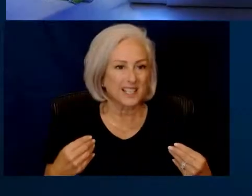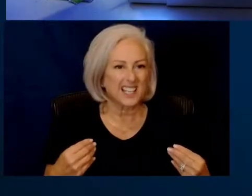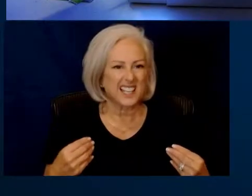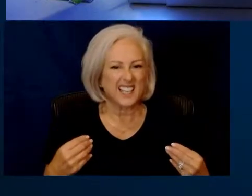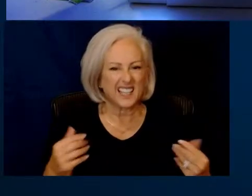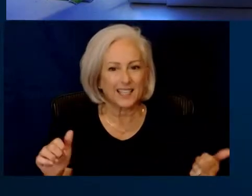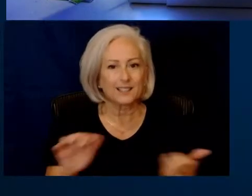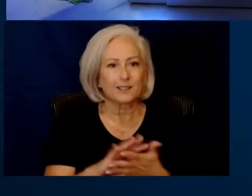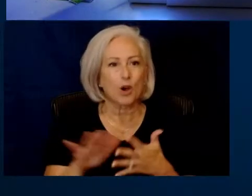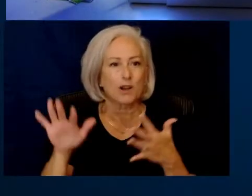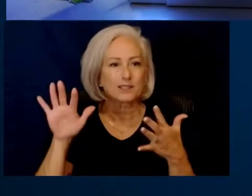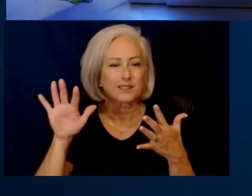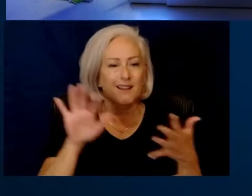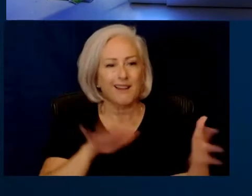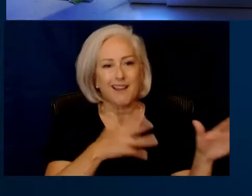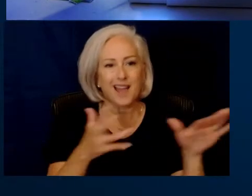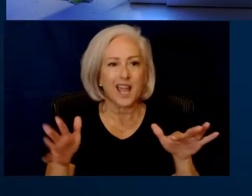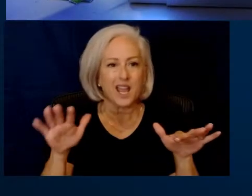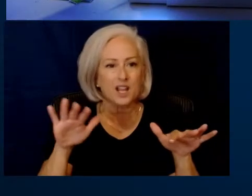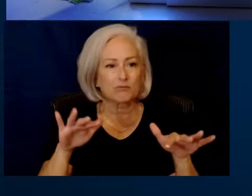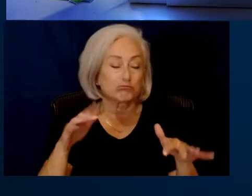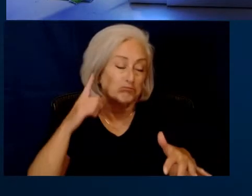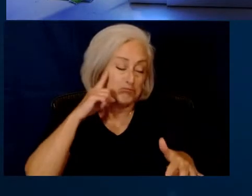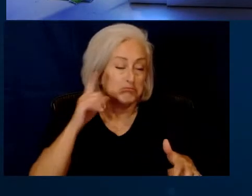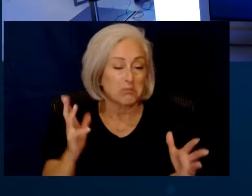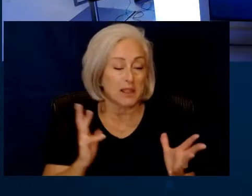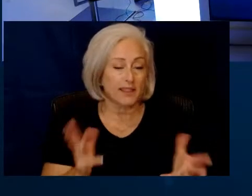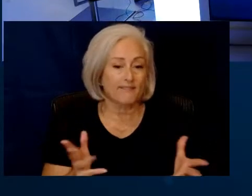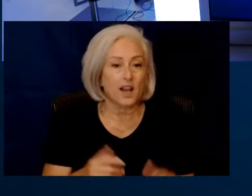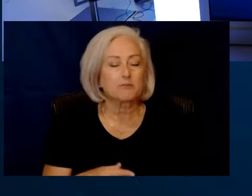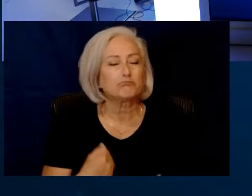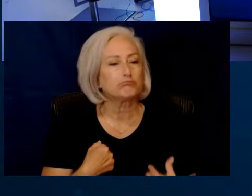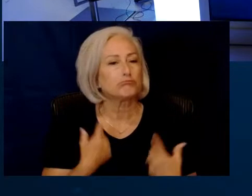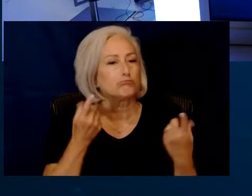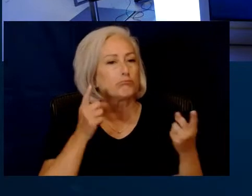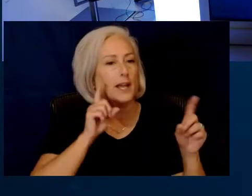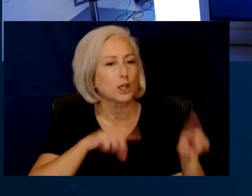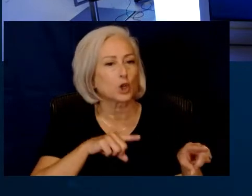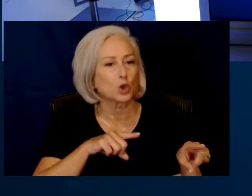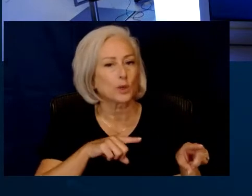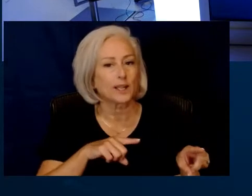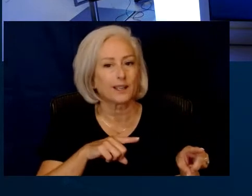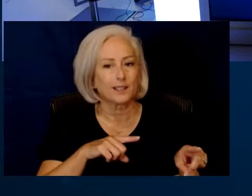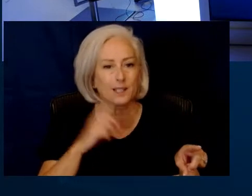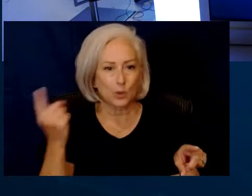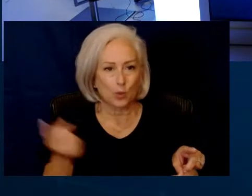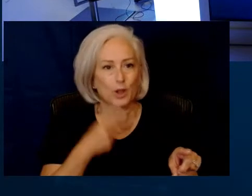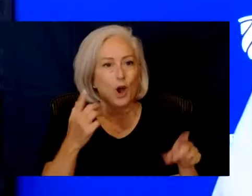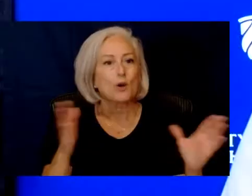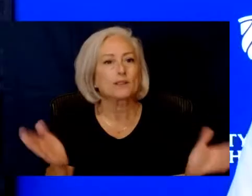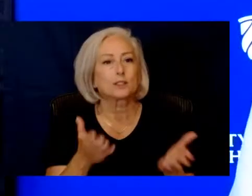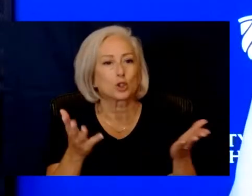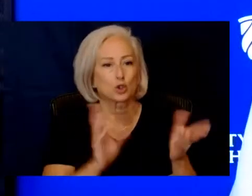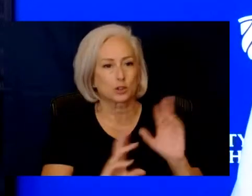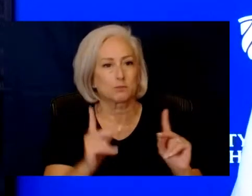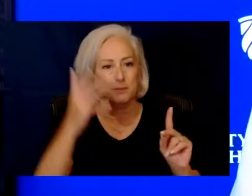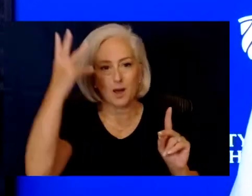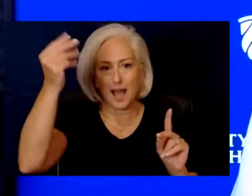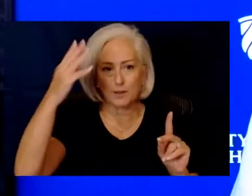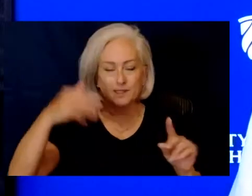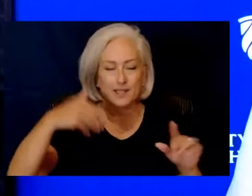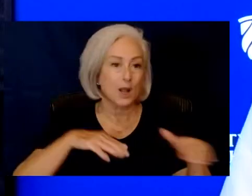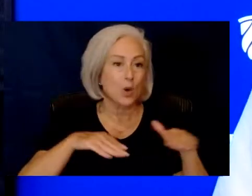there. I think you're probably mostly okay. Yeah, no, I would agree. Steve, we've always been a proponent of being outdoors, whether it's walking around Loose Park in the earlier